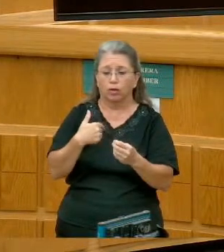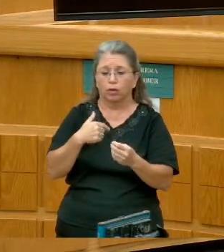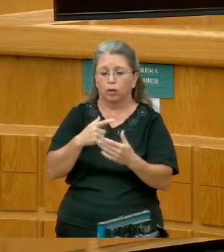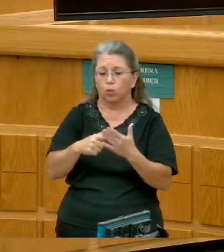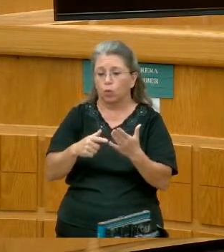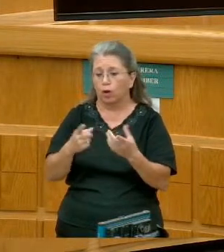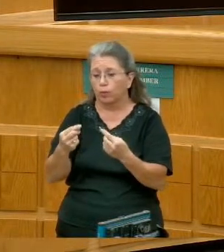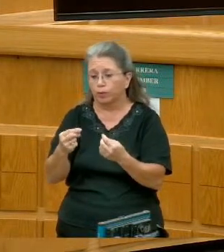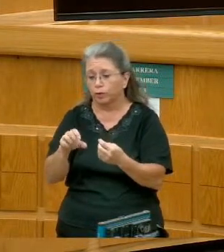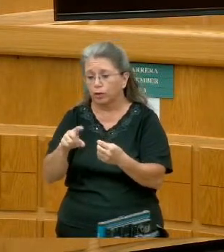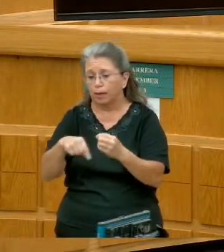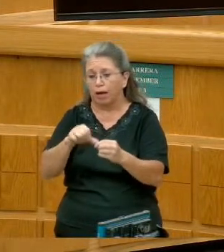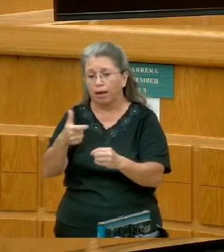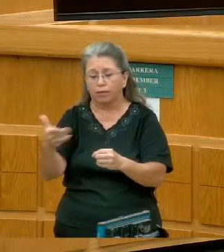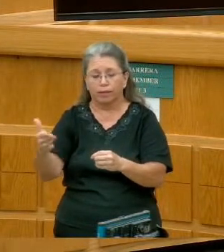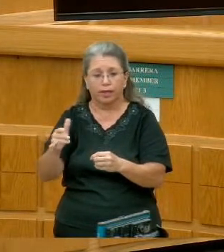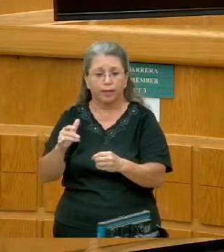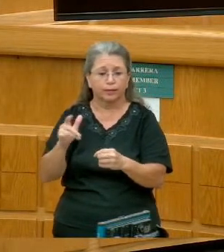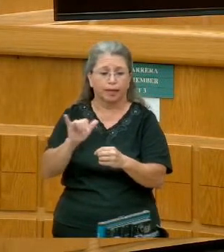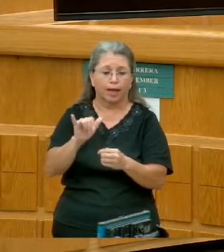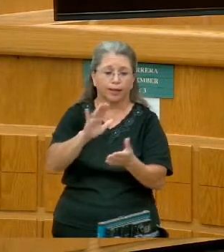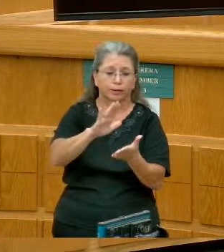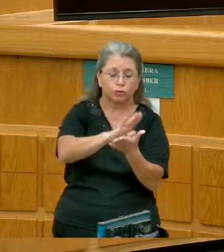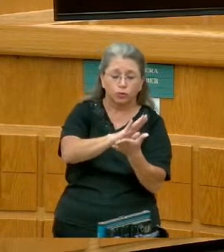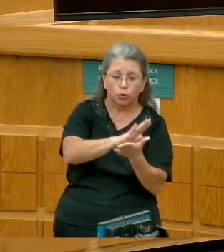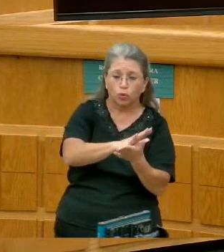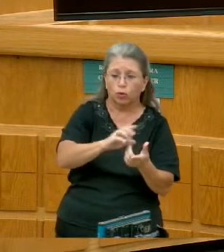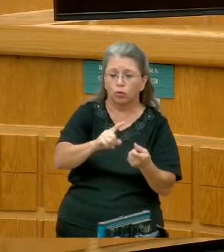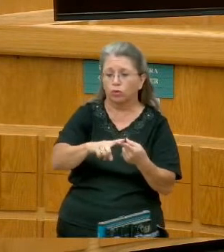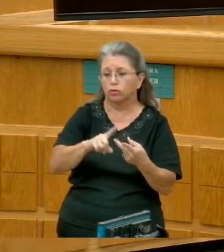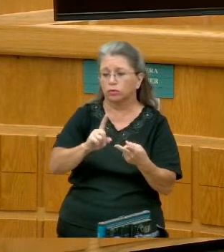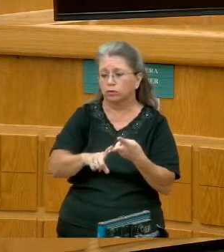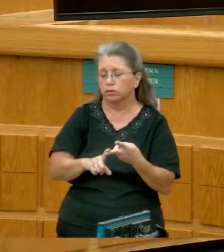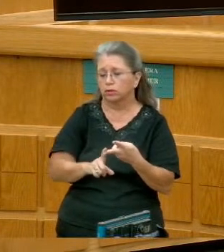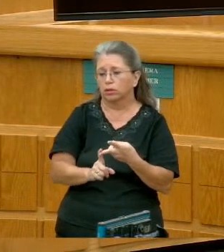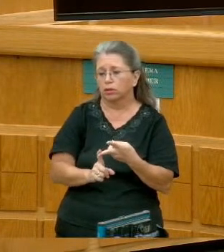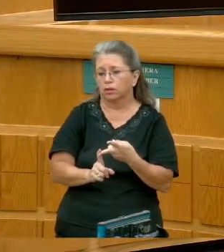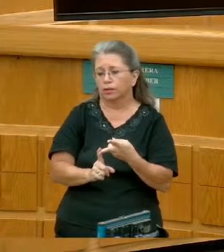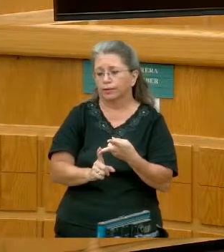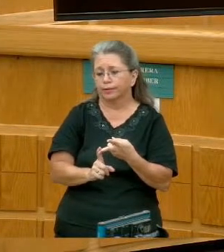like schools and, how we're going to,